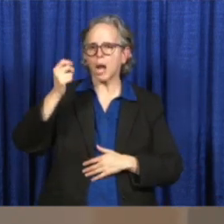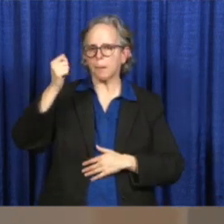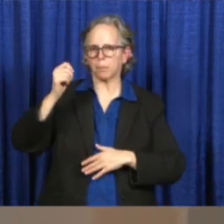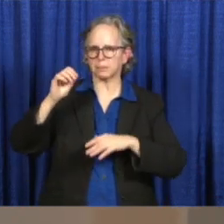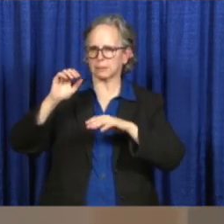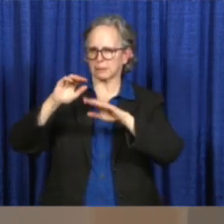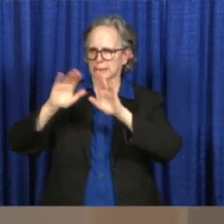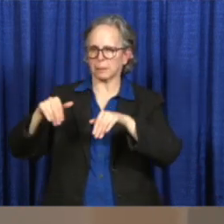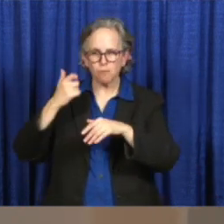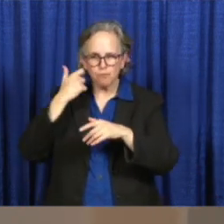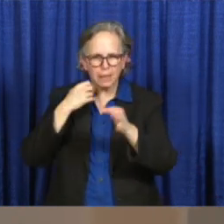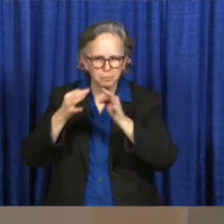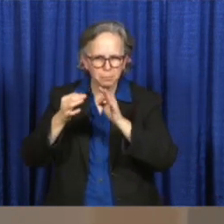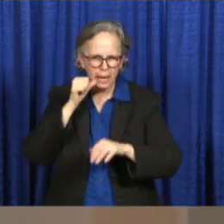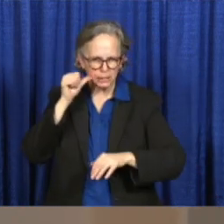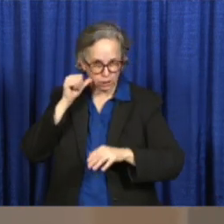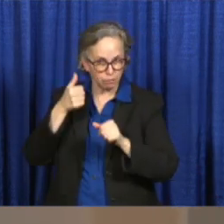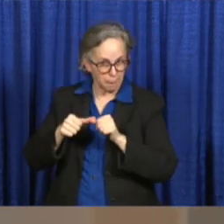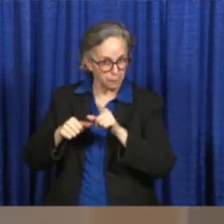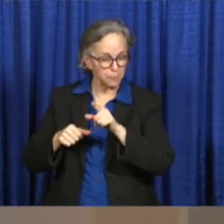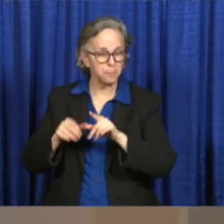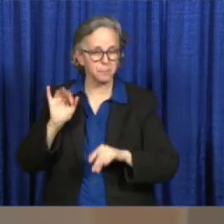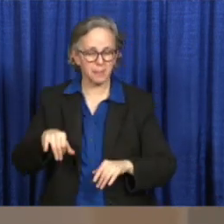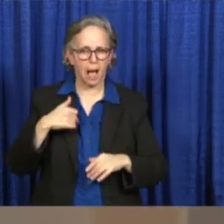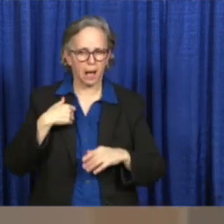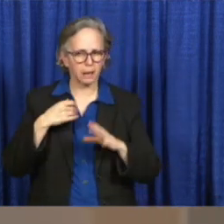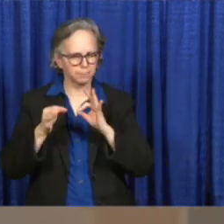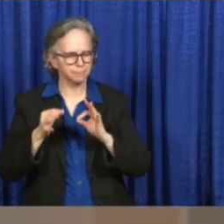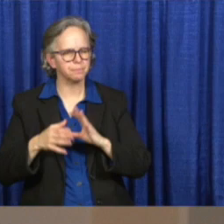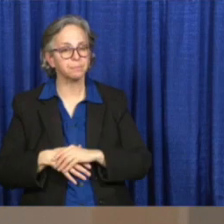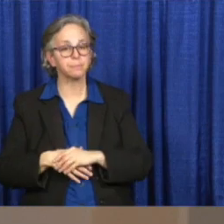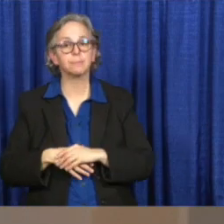It is the fact that